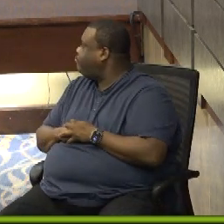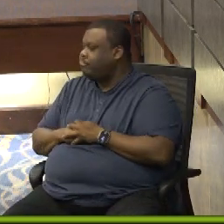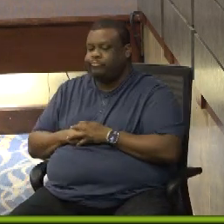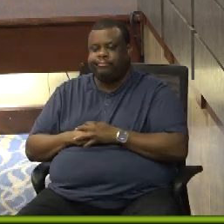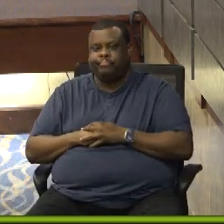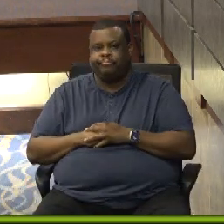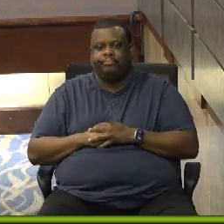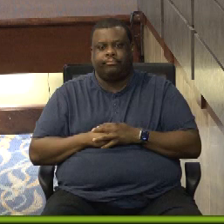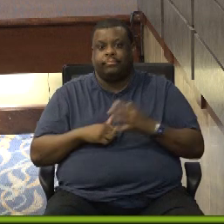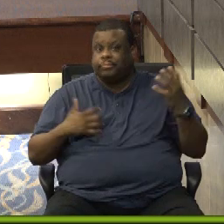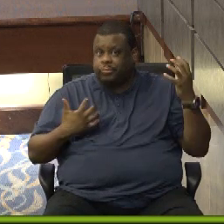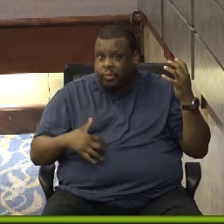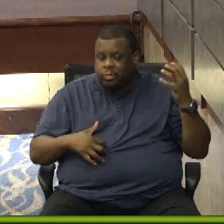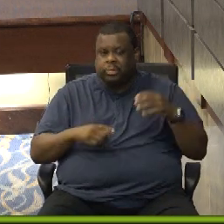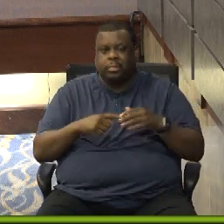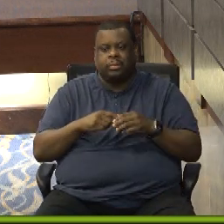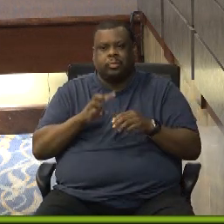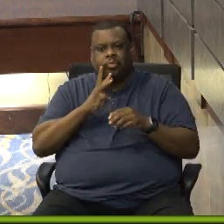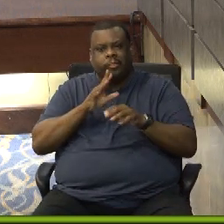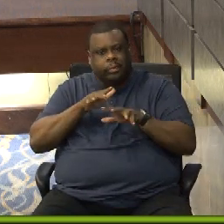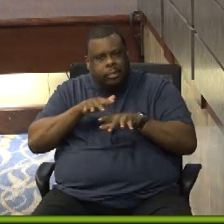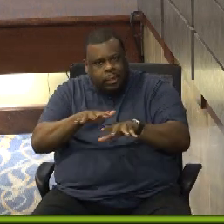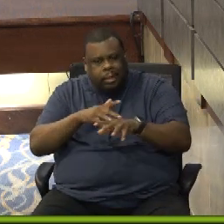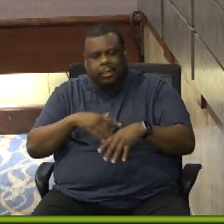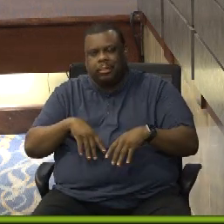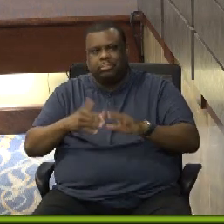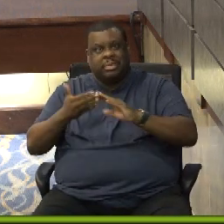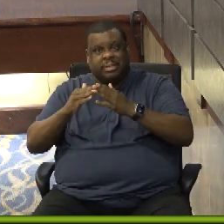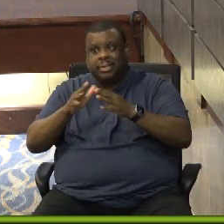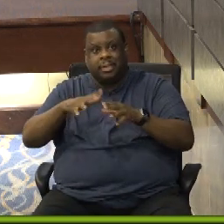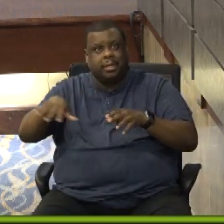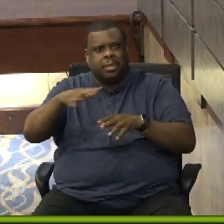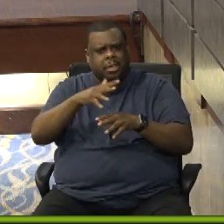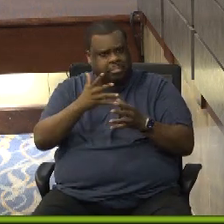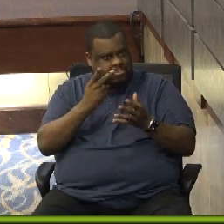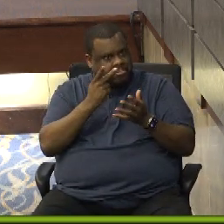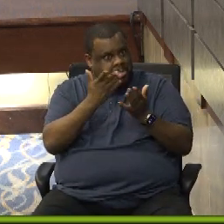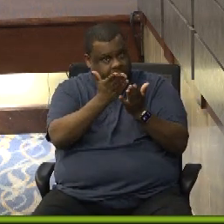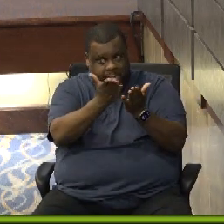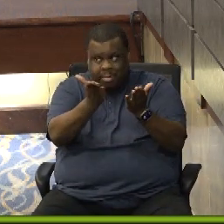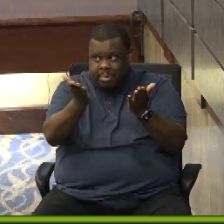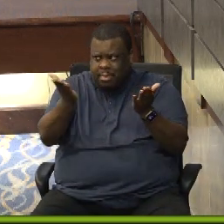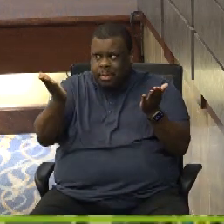river, believe it. The city is our canvas, believe it.